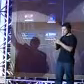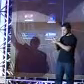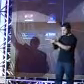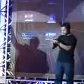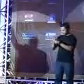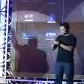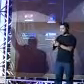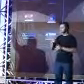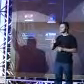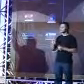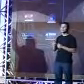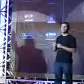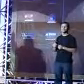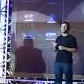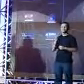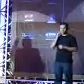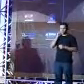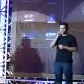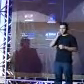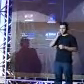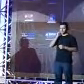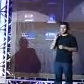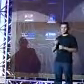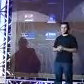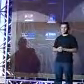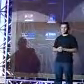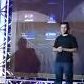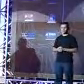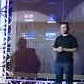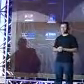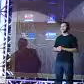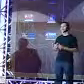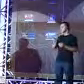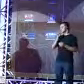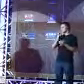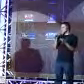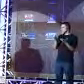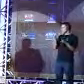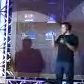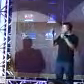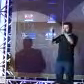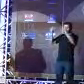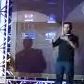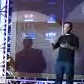city, may just be appearing on the horizon.